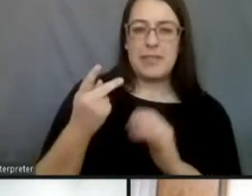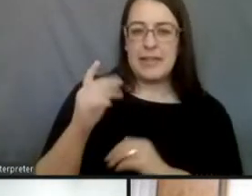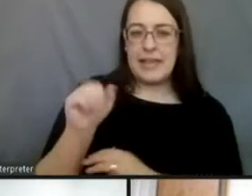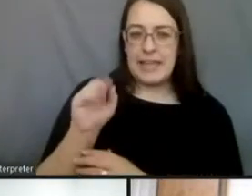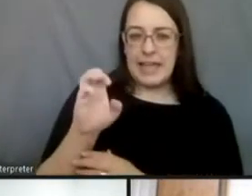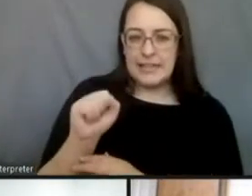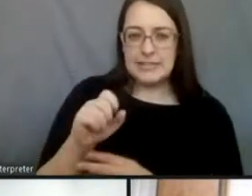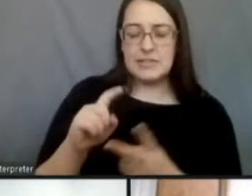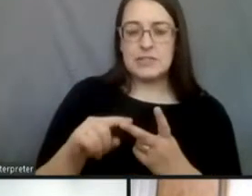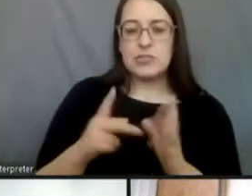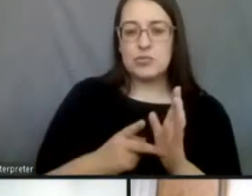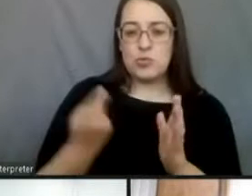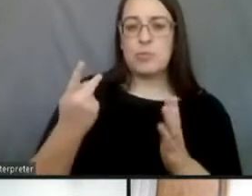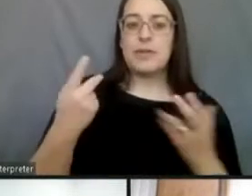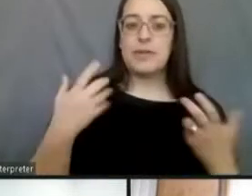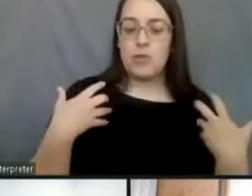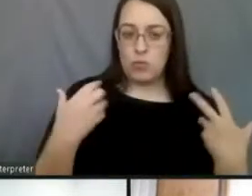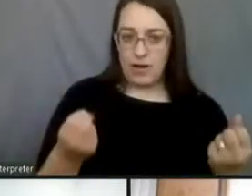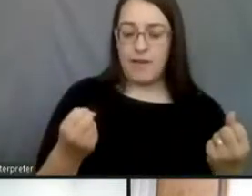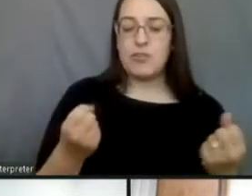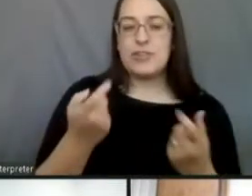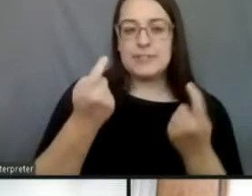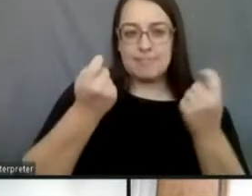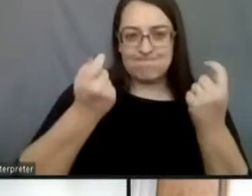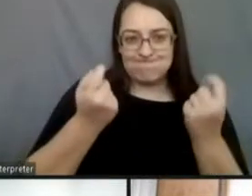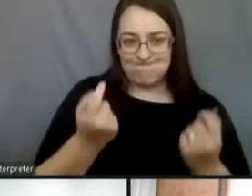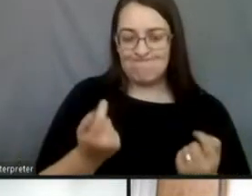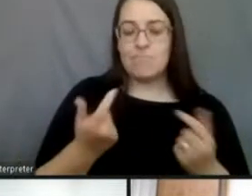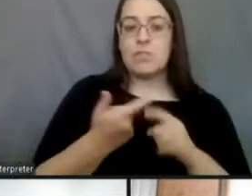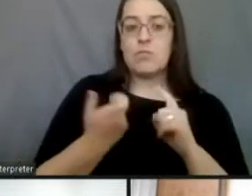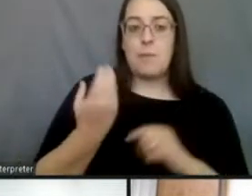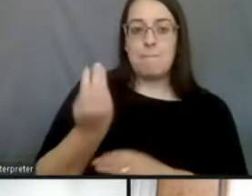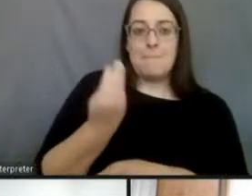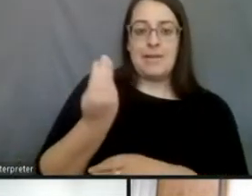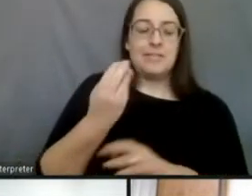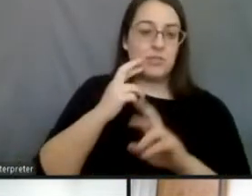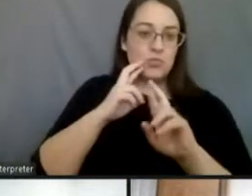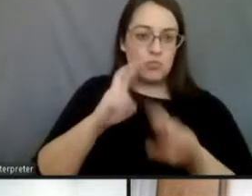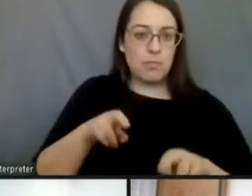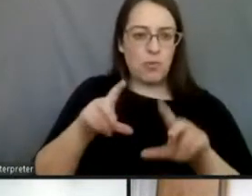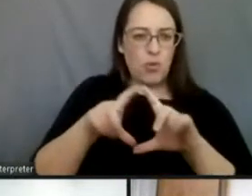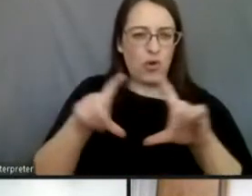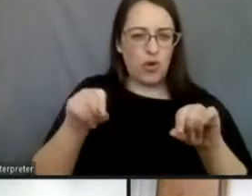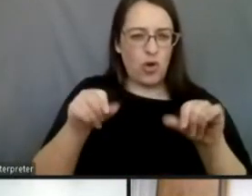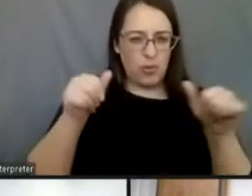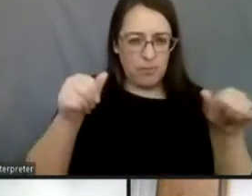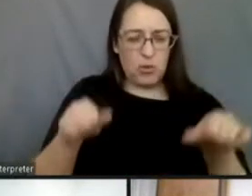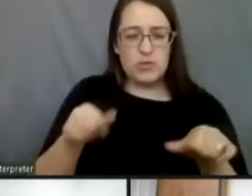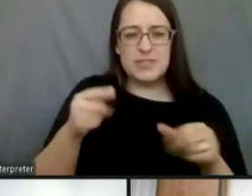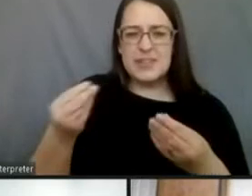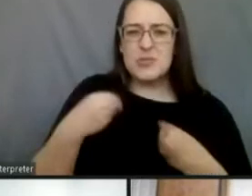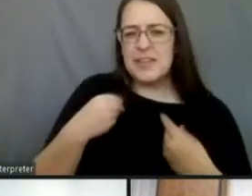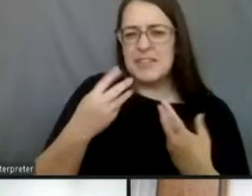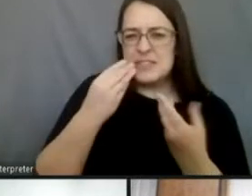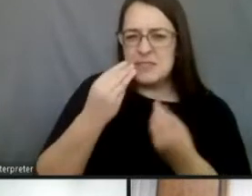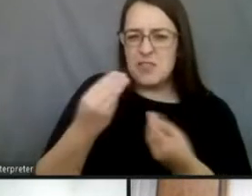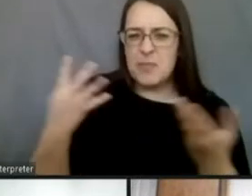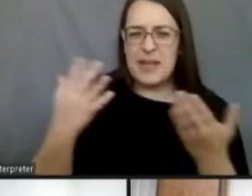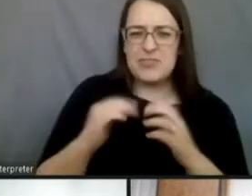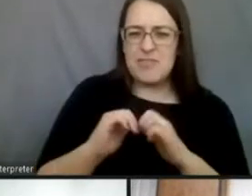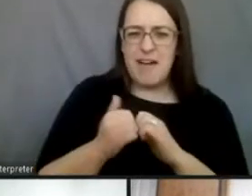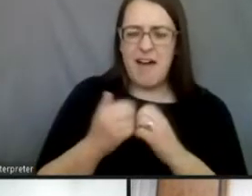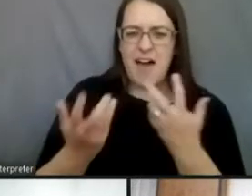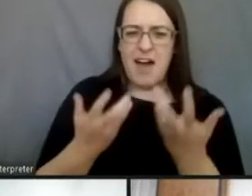as duplicate recoveries that were eliminated from Monday's report card. Can you give us a little bit of insight about how